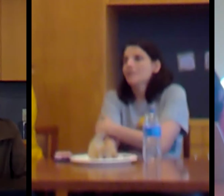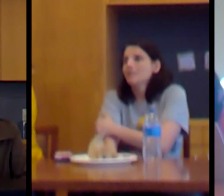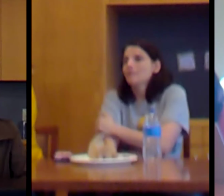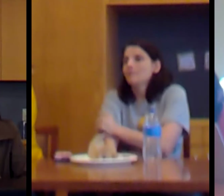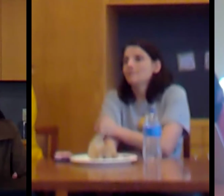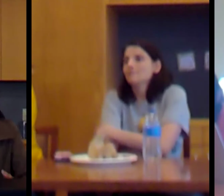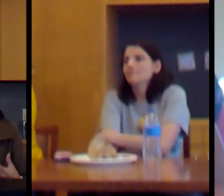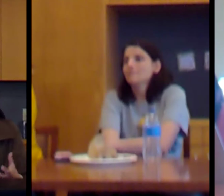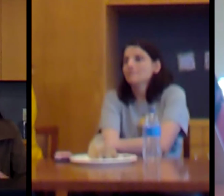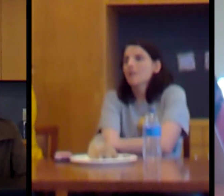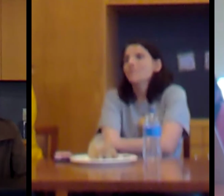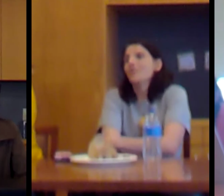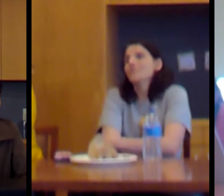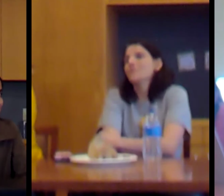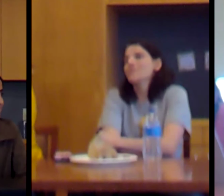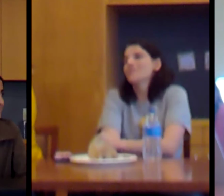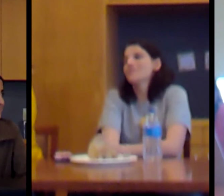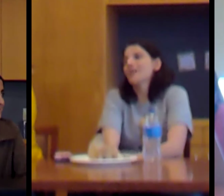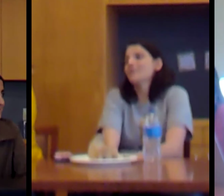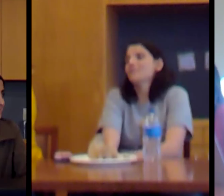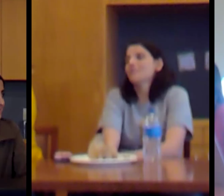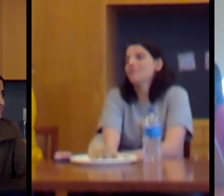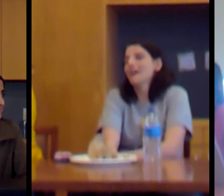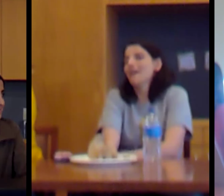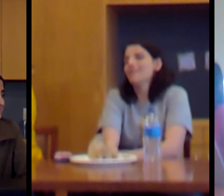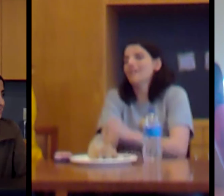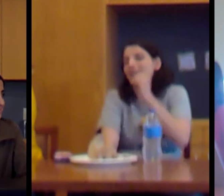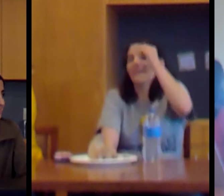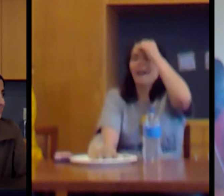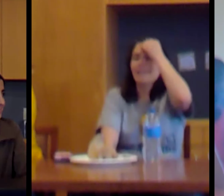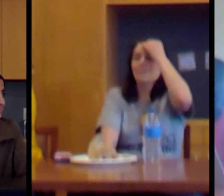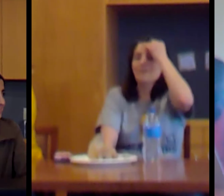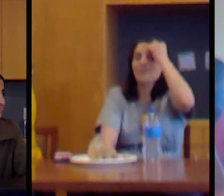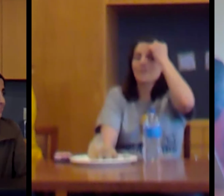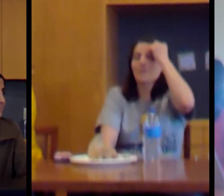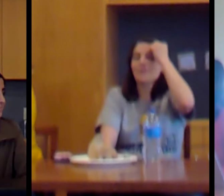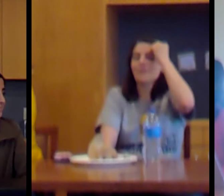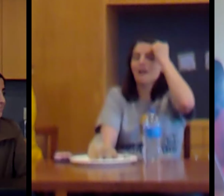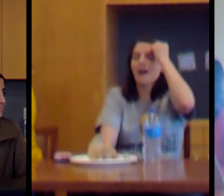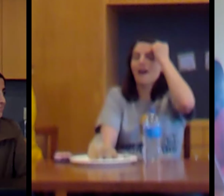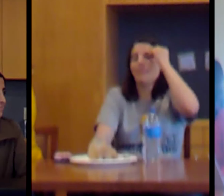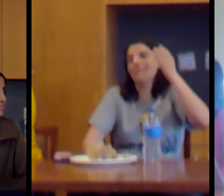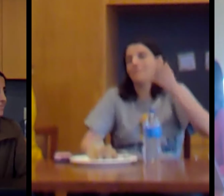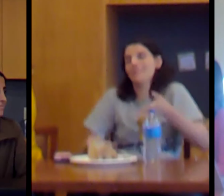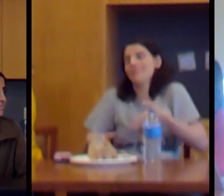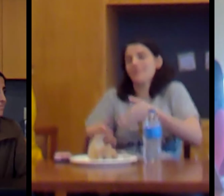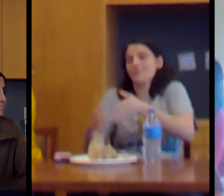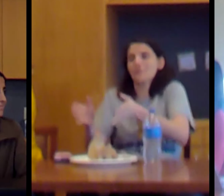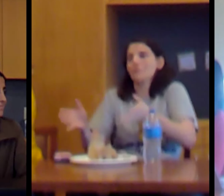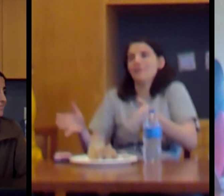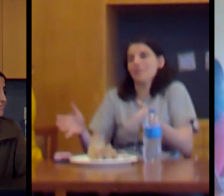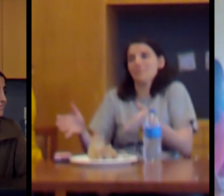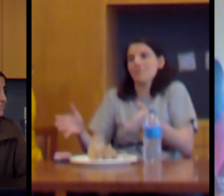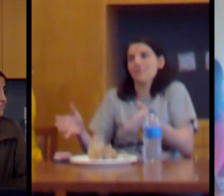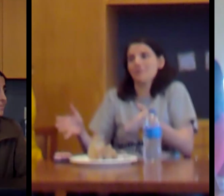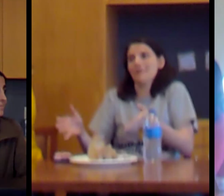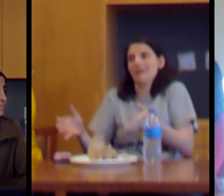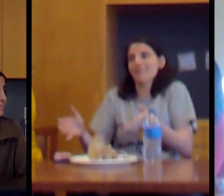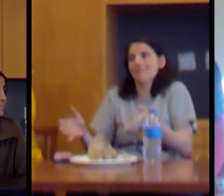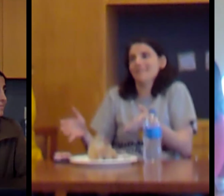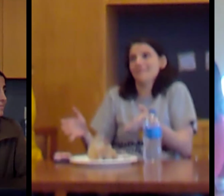We work. wanna be doing rigorous, But also the question is how, I can't imagine that. I, maybe that they're just trained